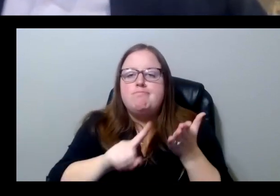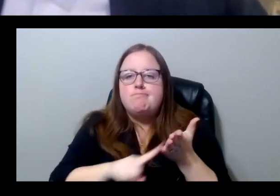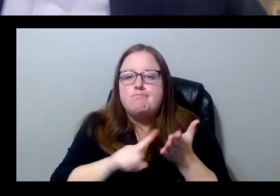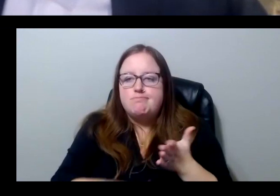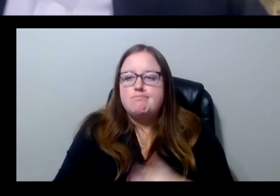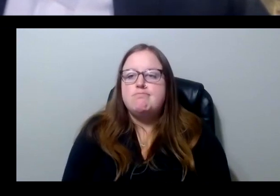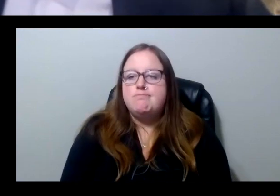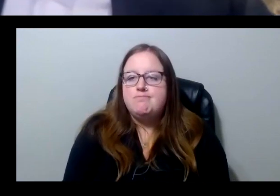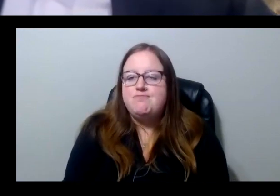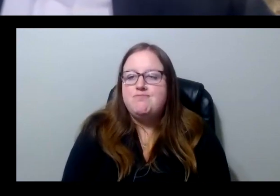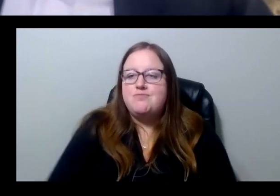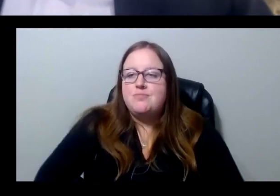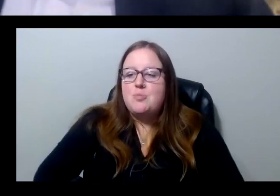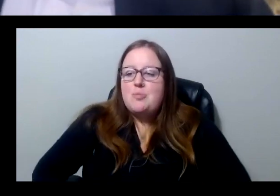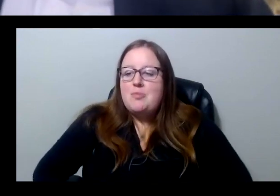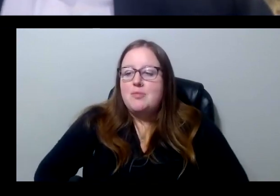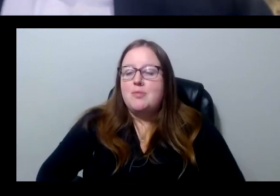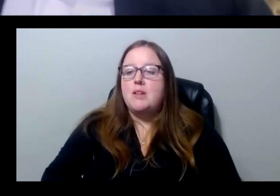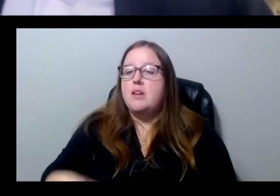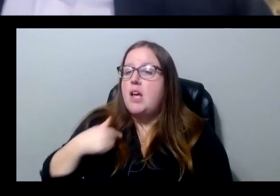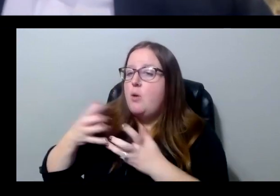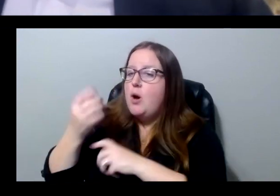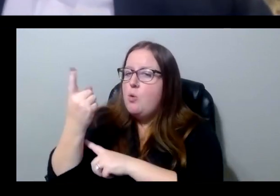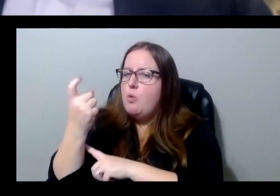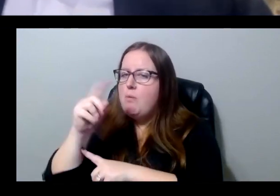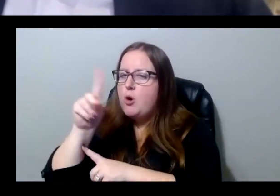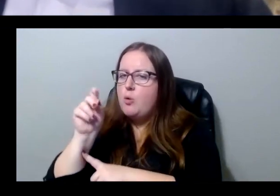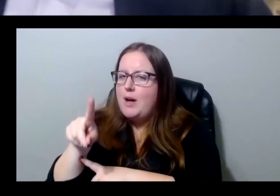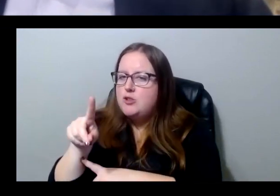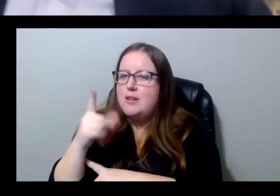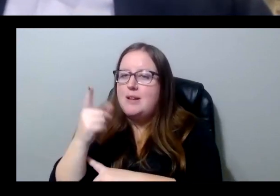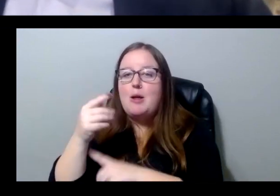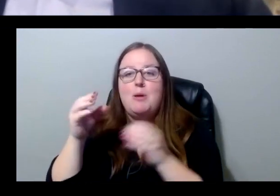you? That's interesting.